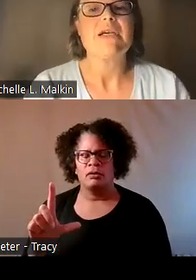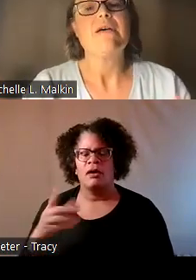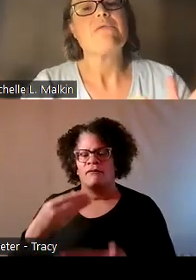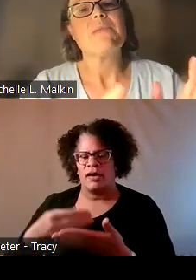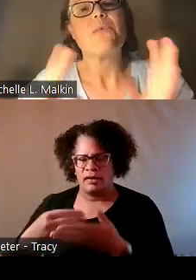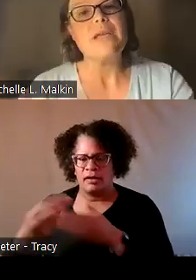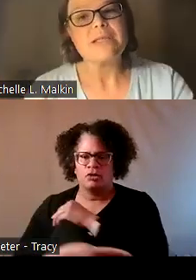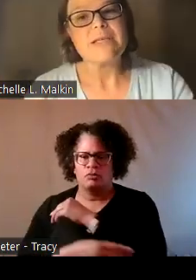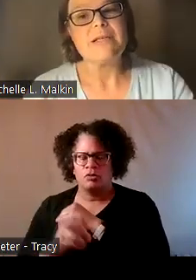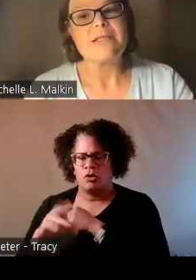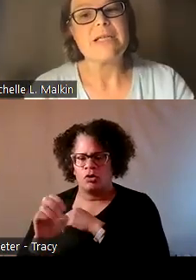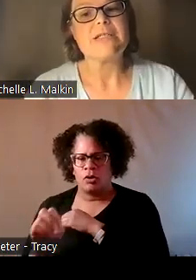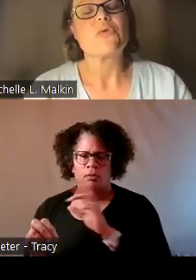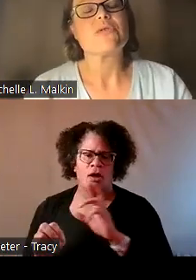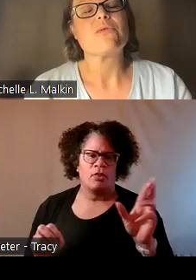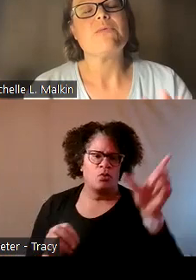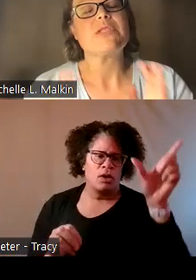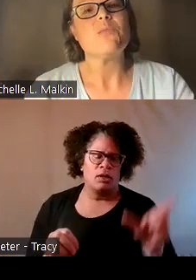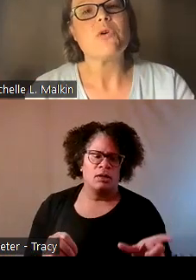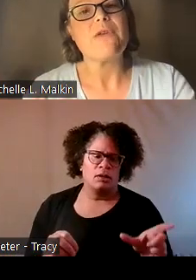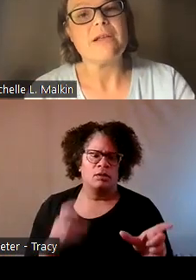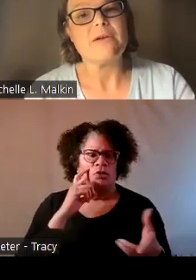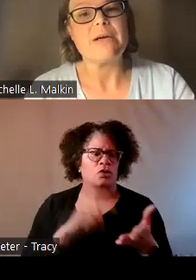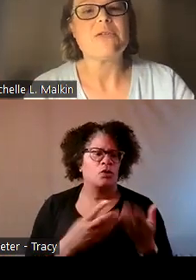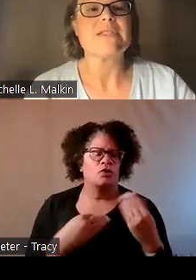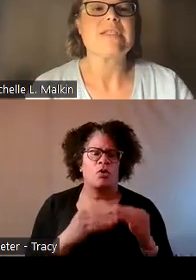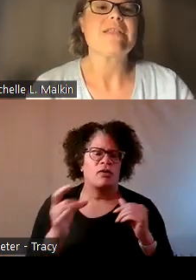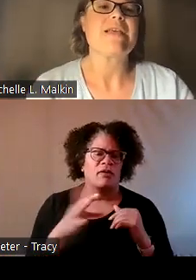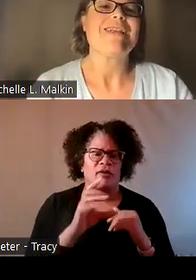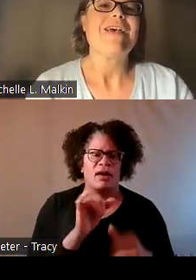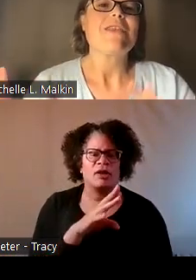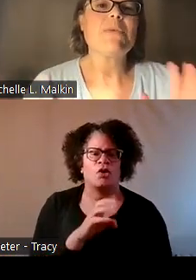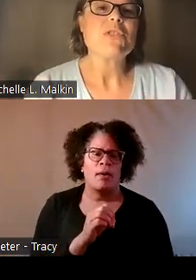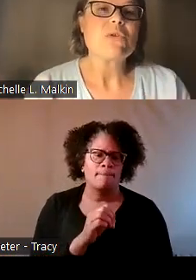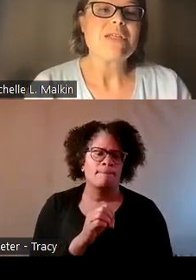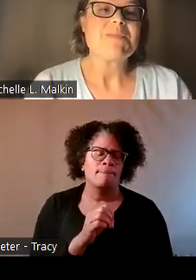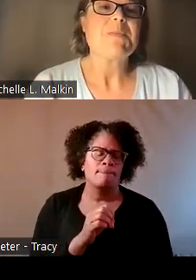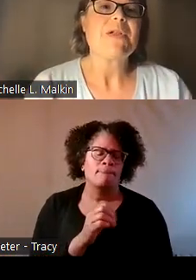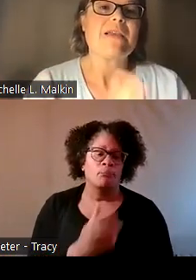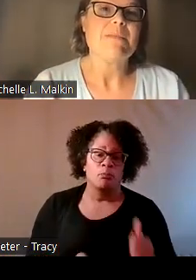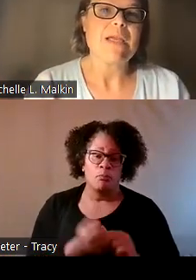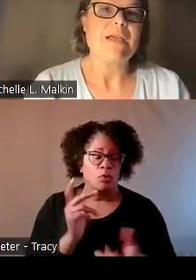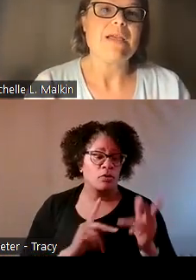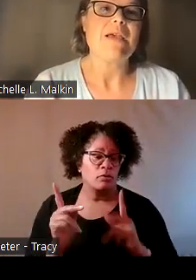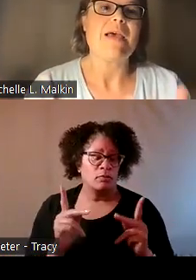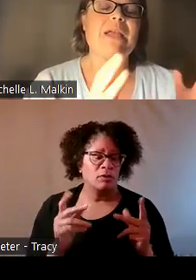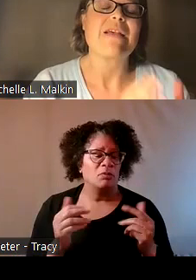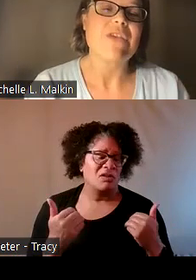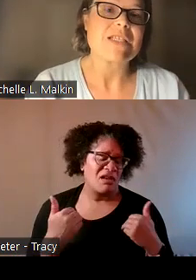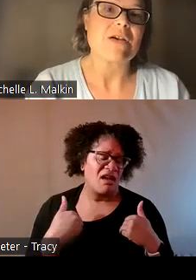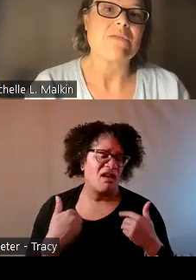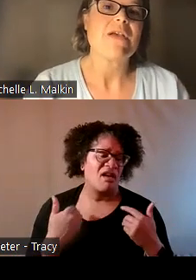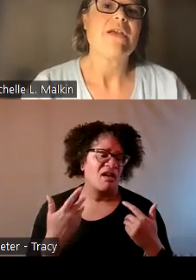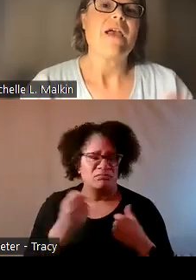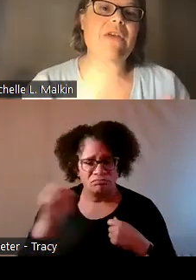crimes, from the right side of the screen, which is more the violent crimes, you can see that the majority of these people had committed and been